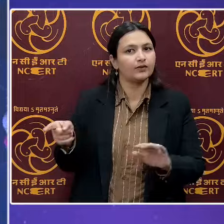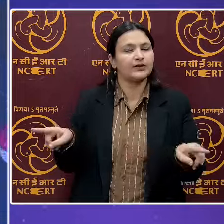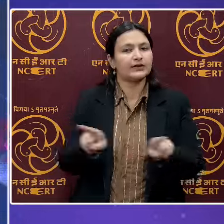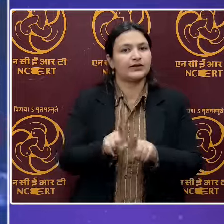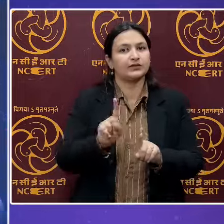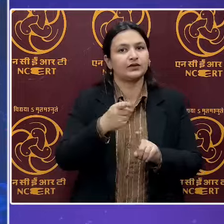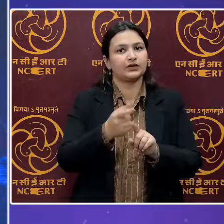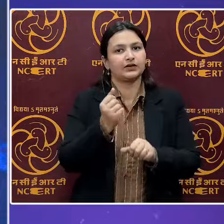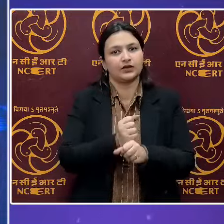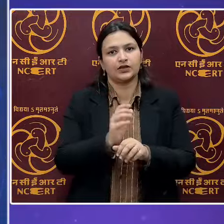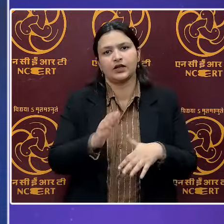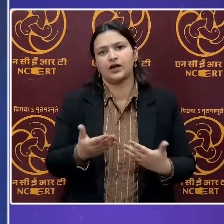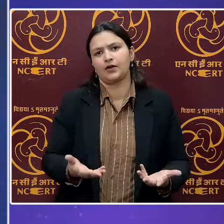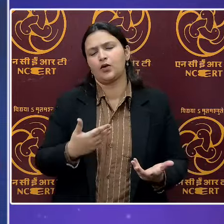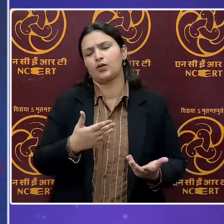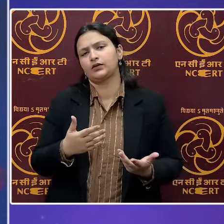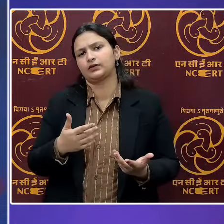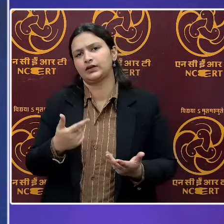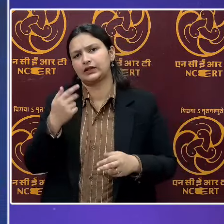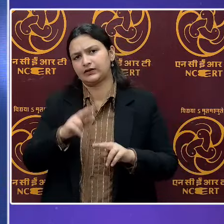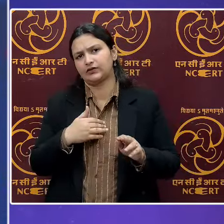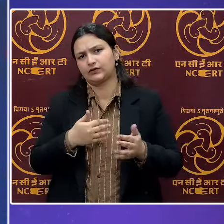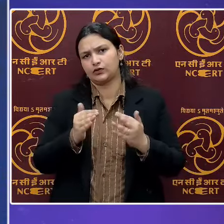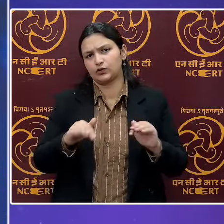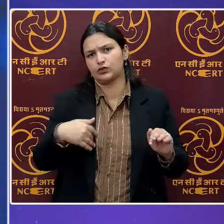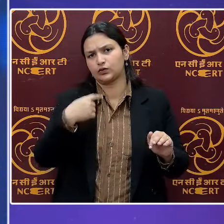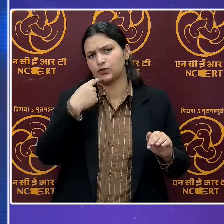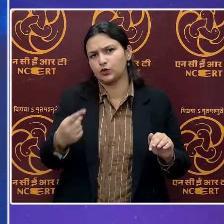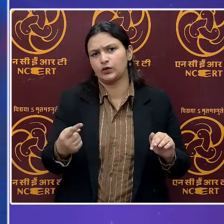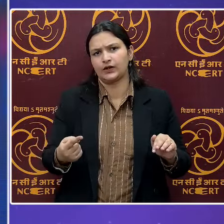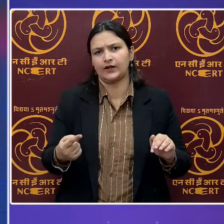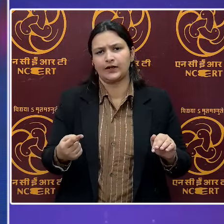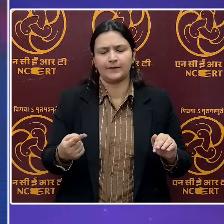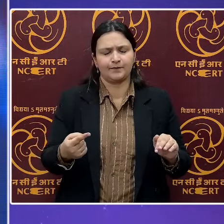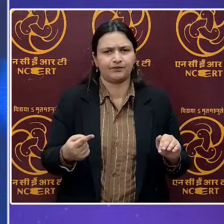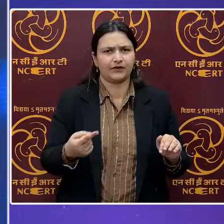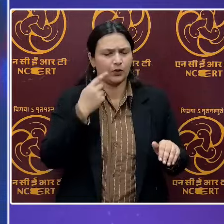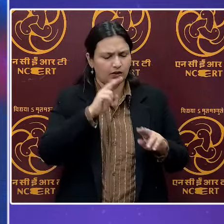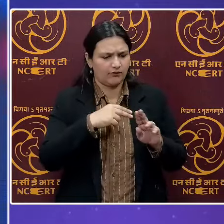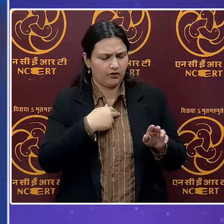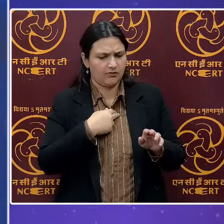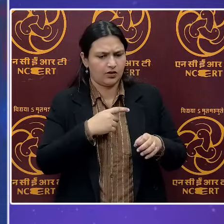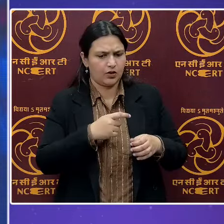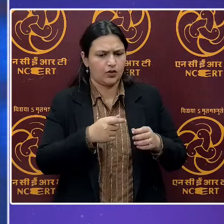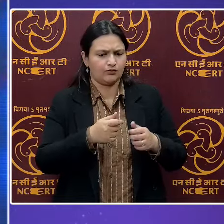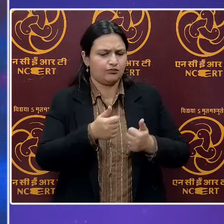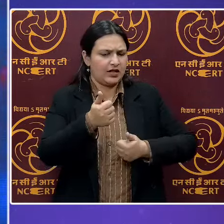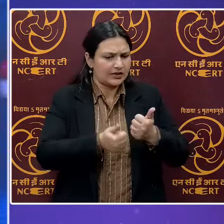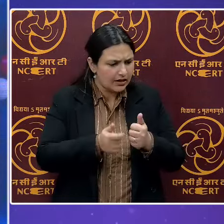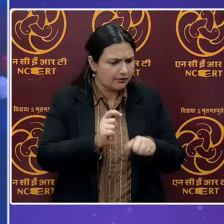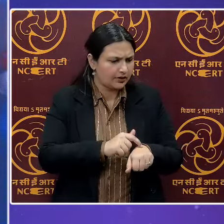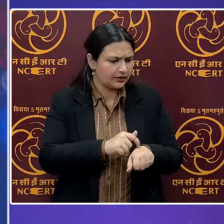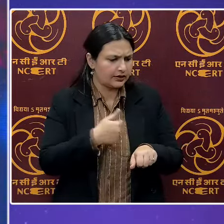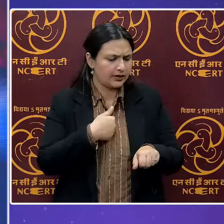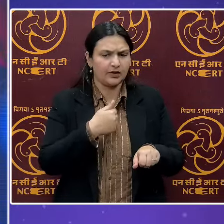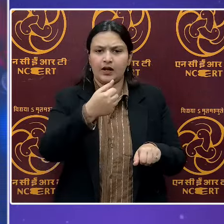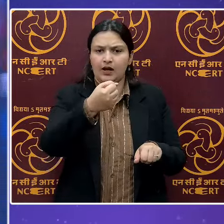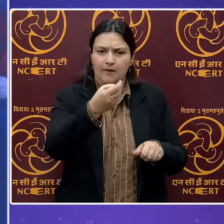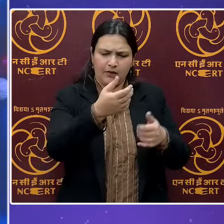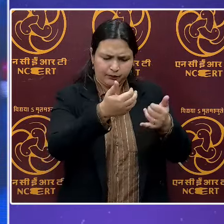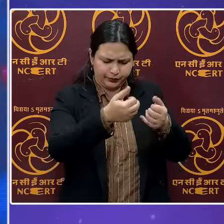if a student skips it, so will the marks be deducted? Will definitely be deducted. Oh. See, whenever you have a numerical